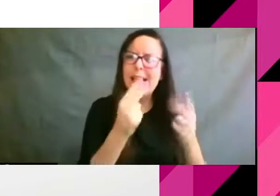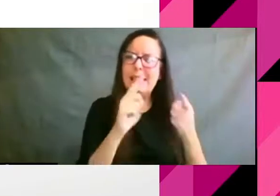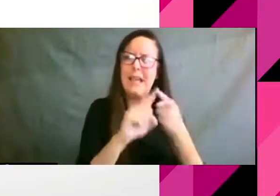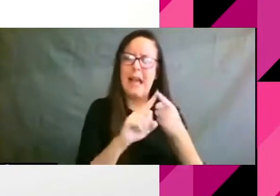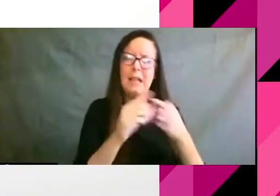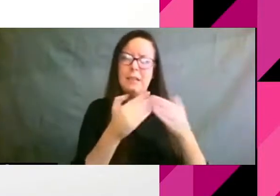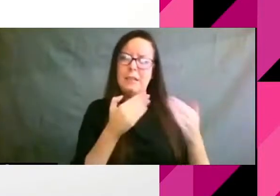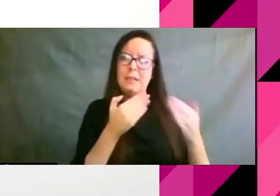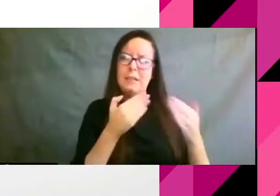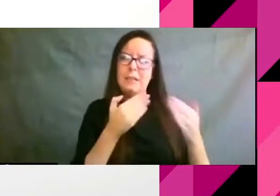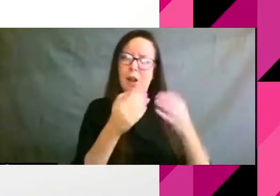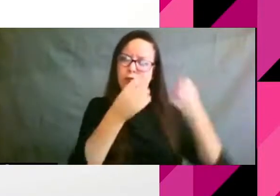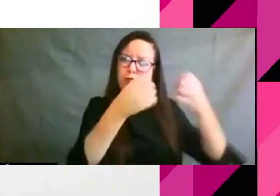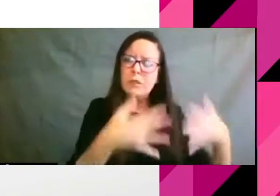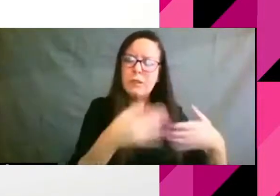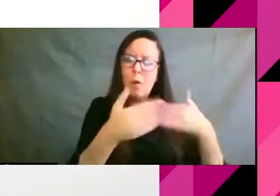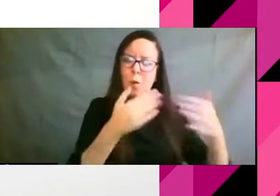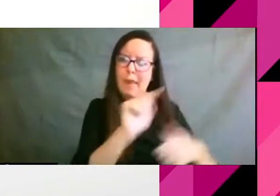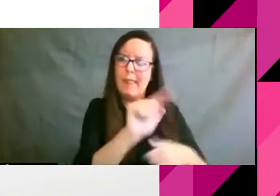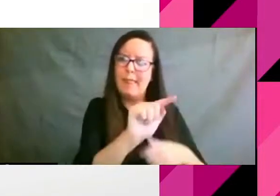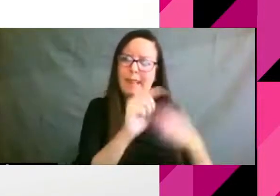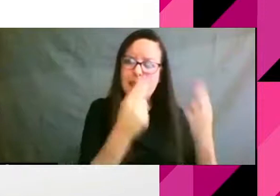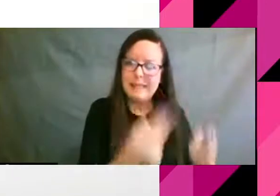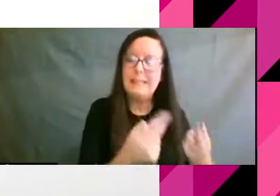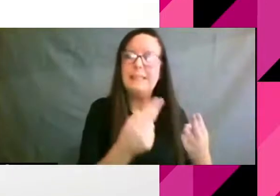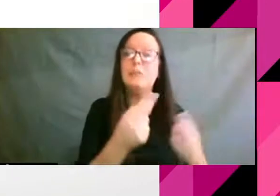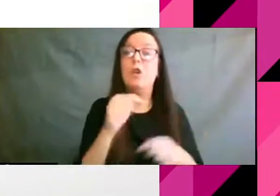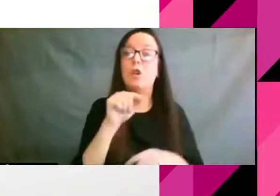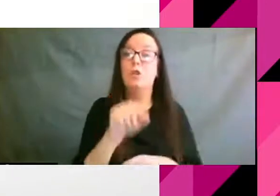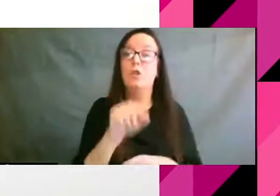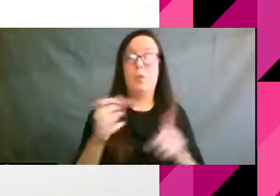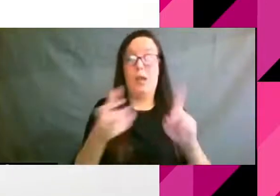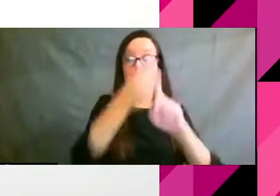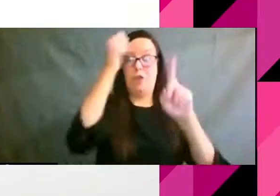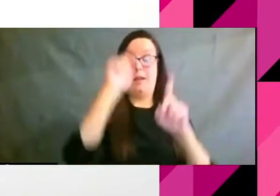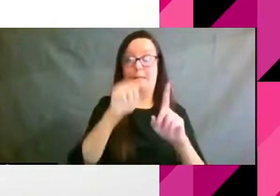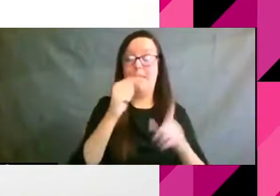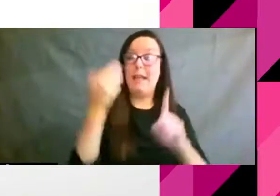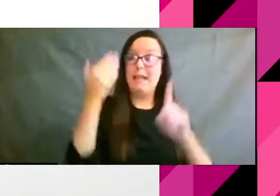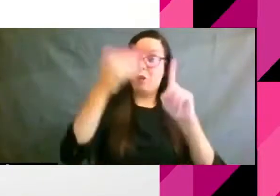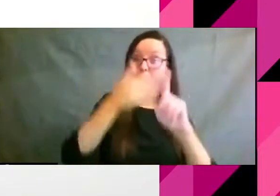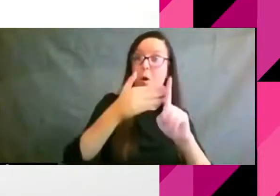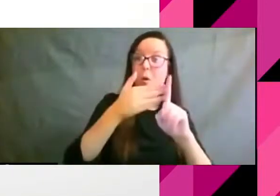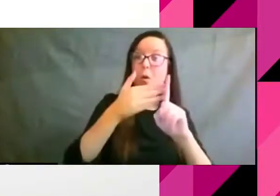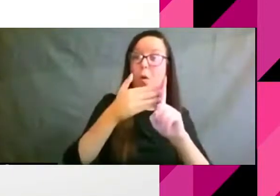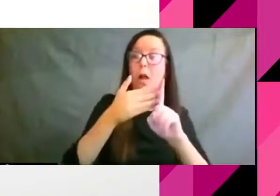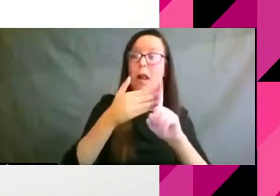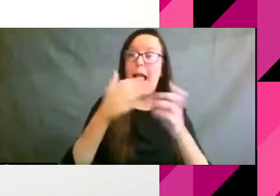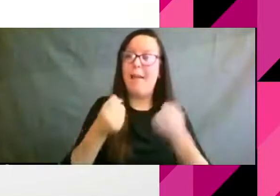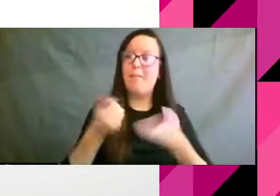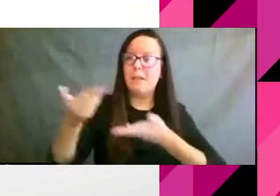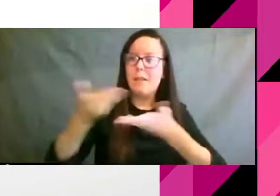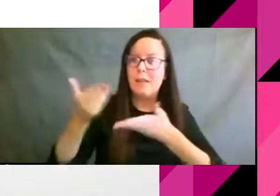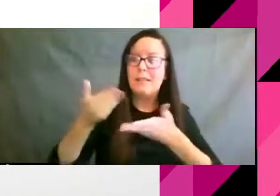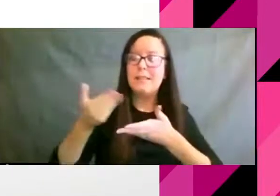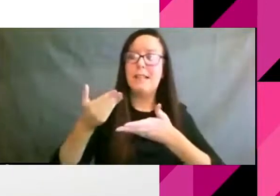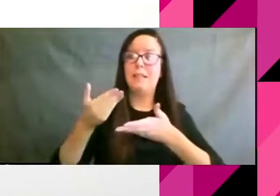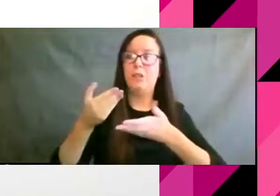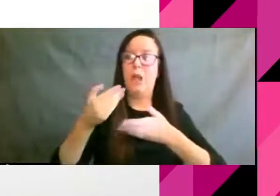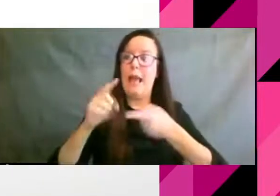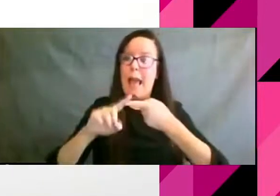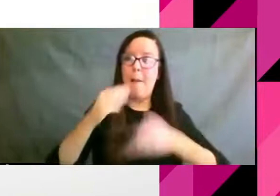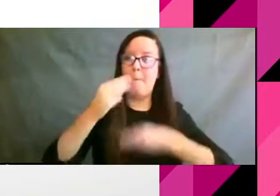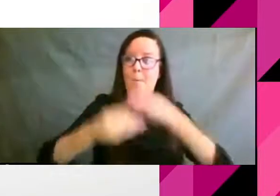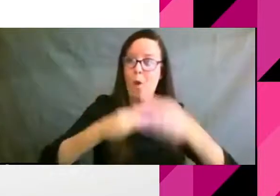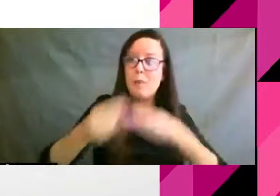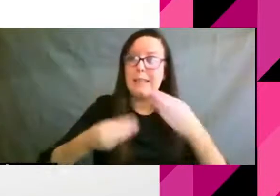co-design process. To achieve this goal, the consultation process has included an accessible public submissions process, which allows for